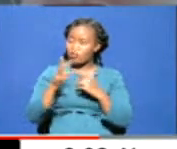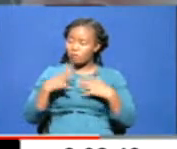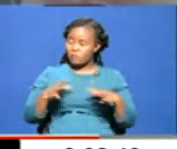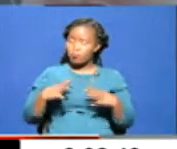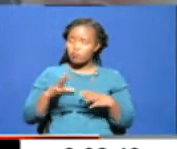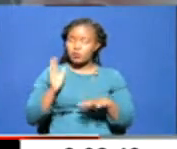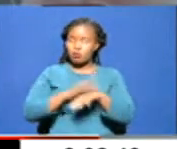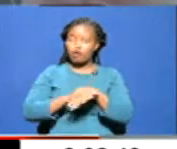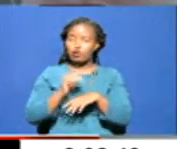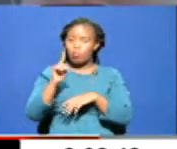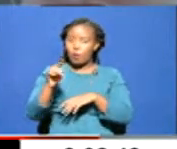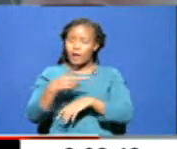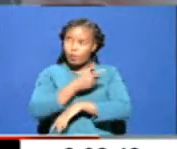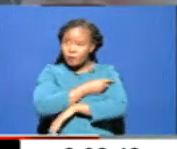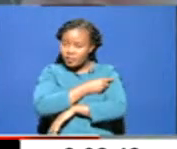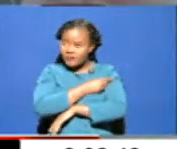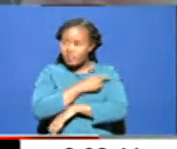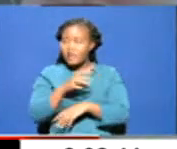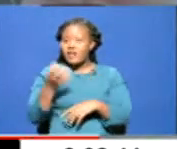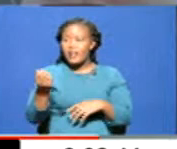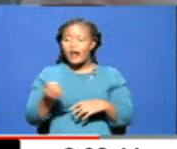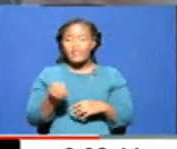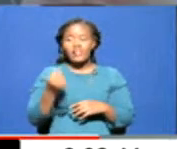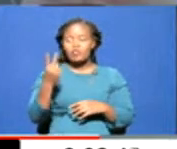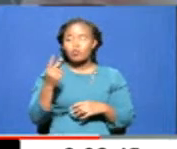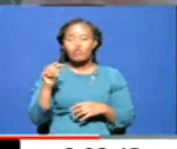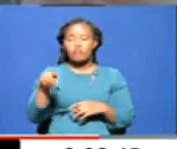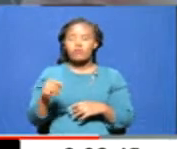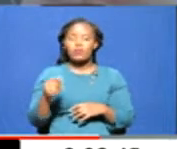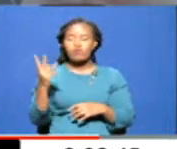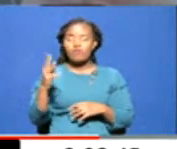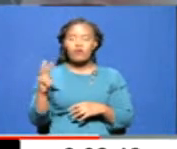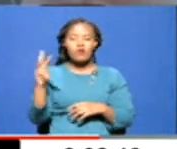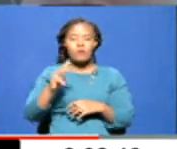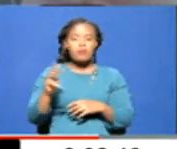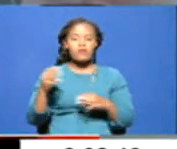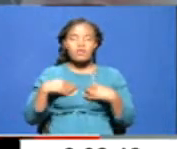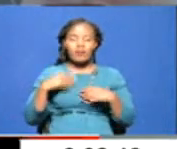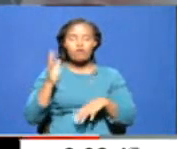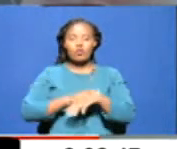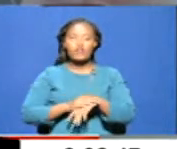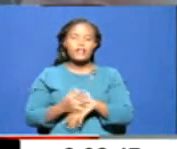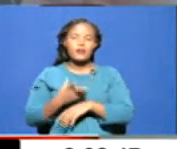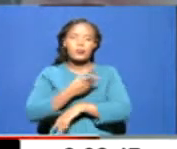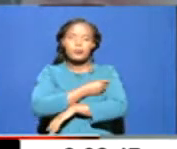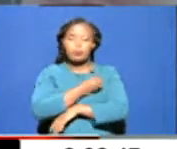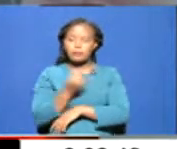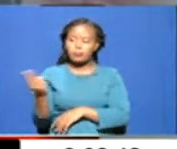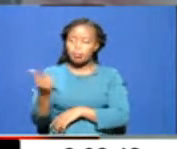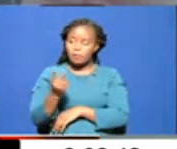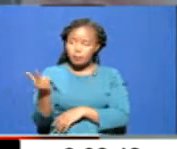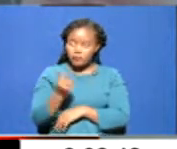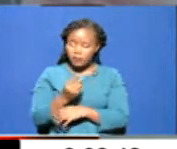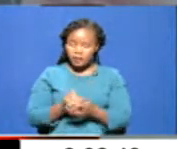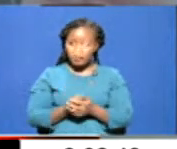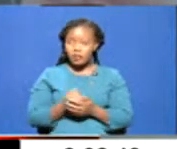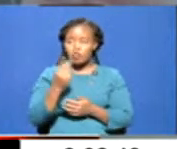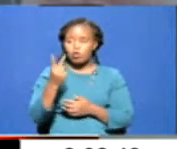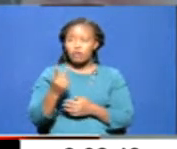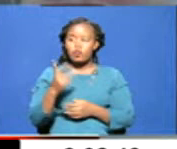2.66 million have received both doses over the last 24 hours. 28 people have tested positive for the virus from